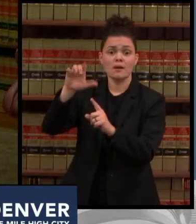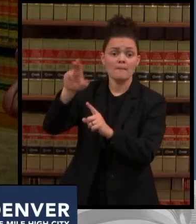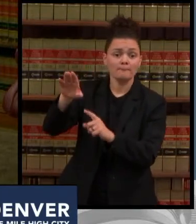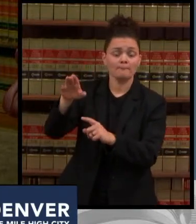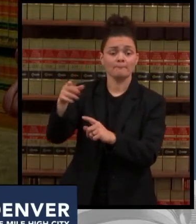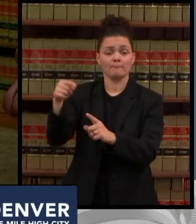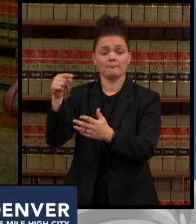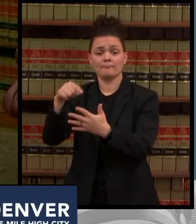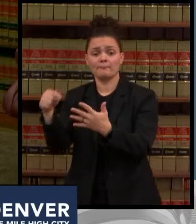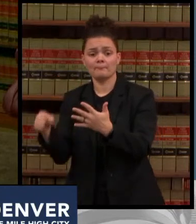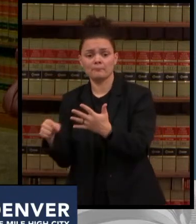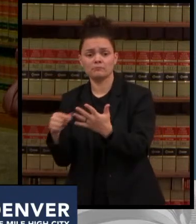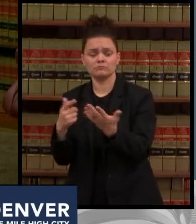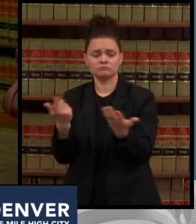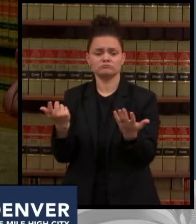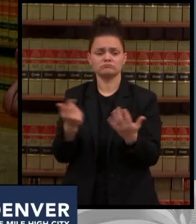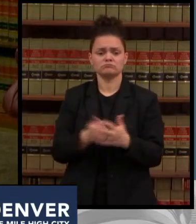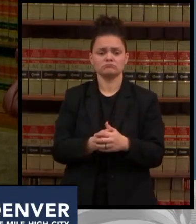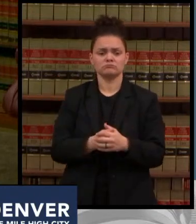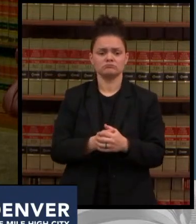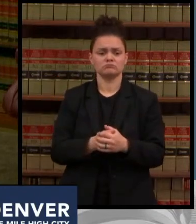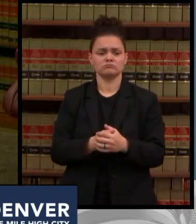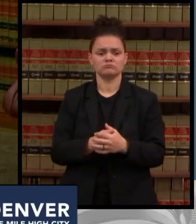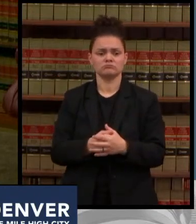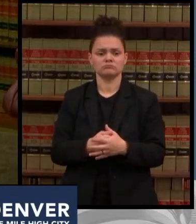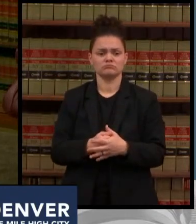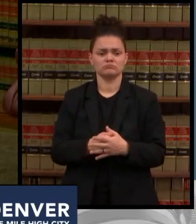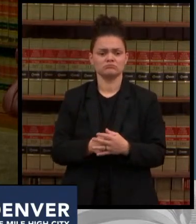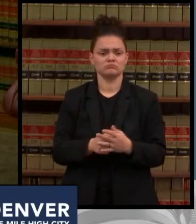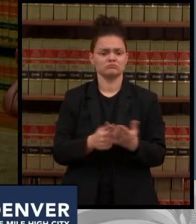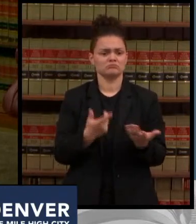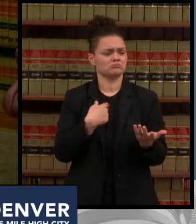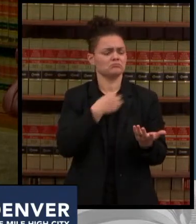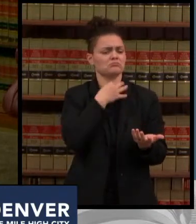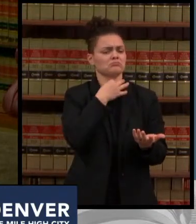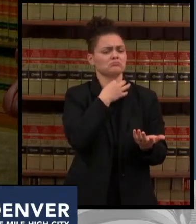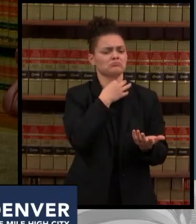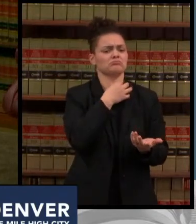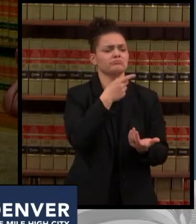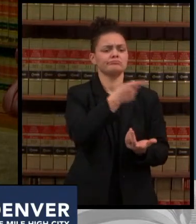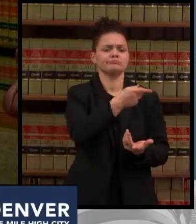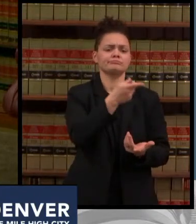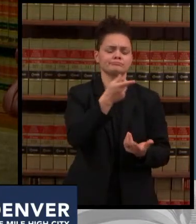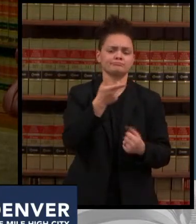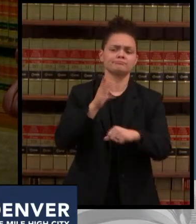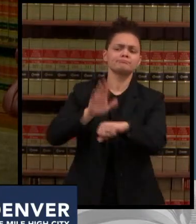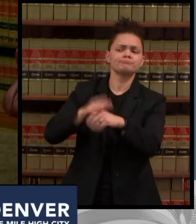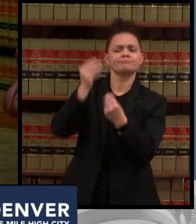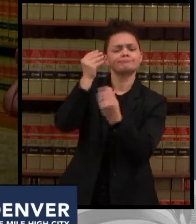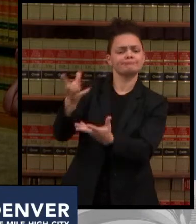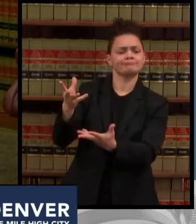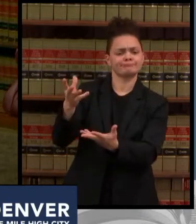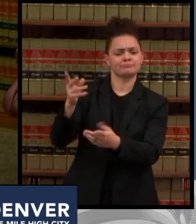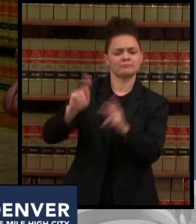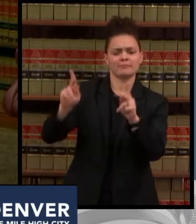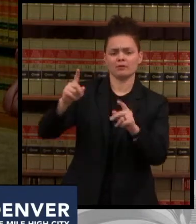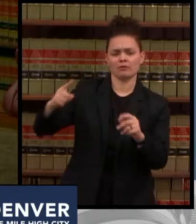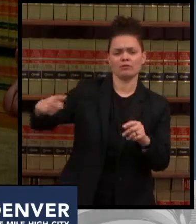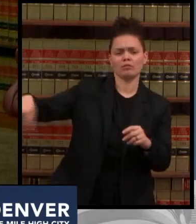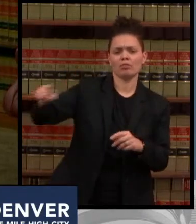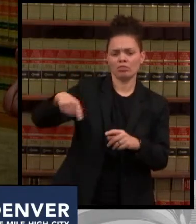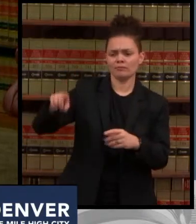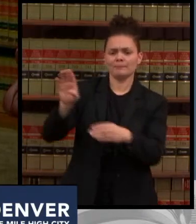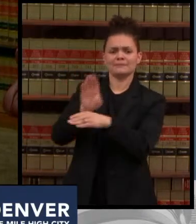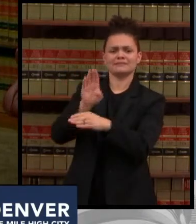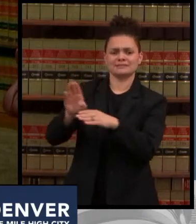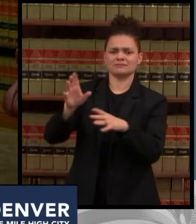business owners, and what are you expecting from them regarding these changes? Anyone else to join me in this as well?